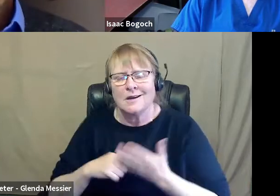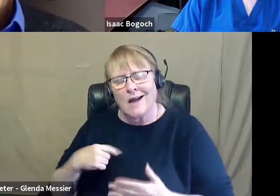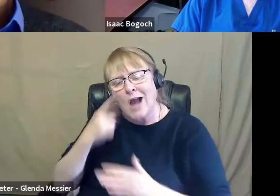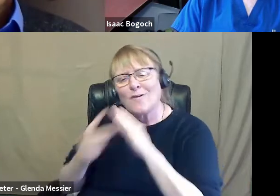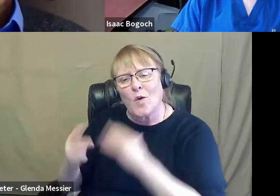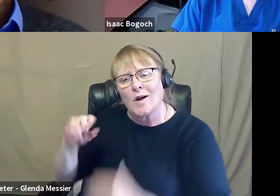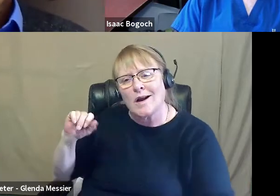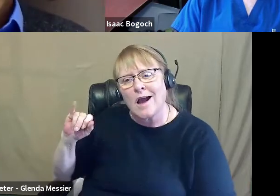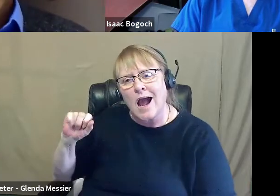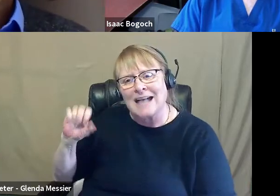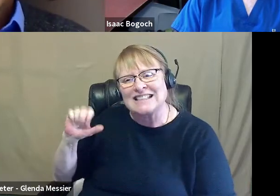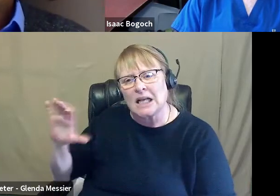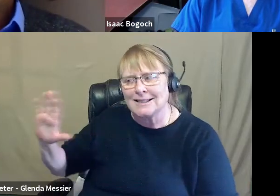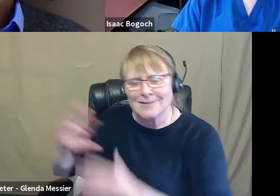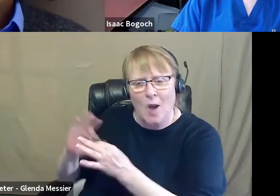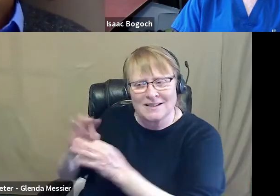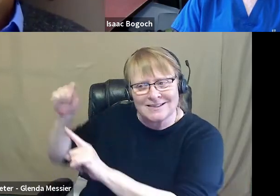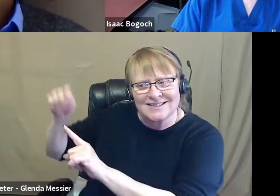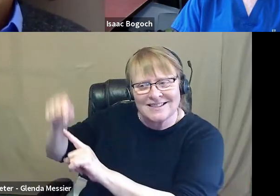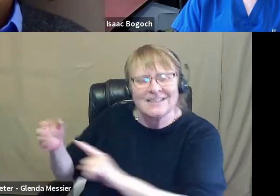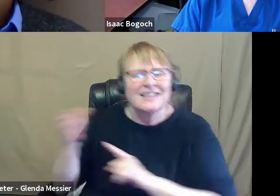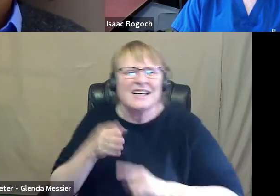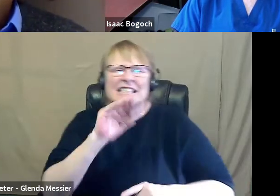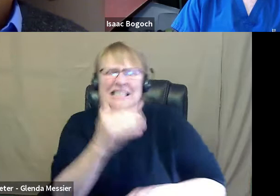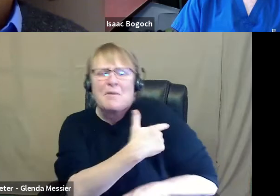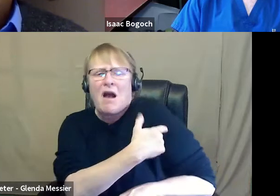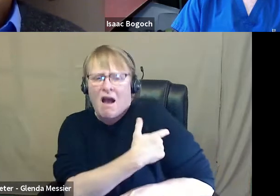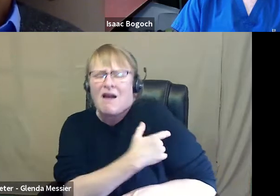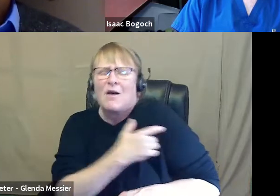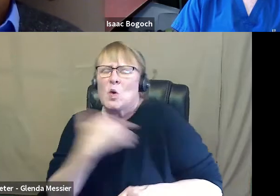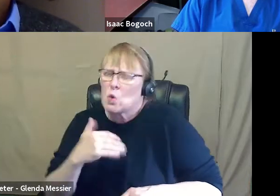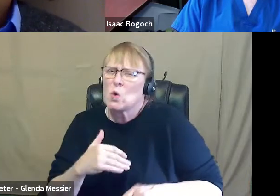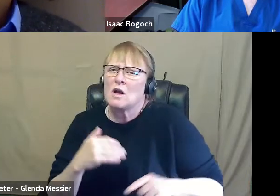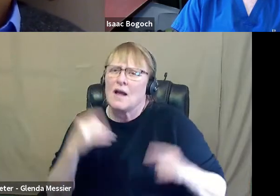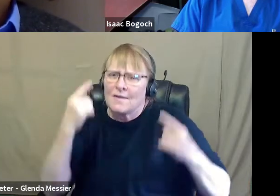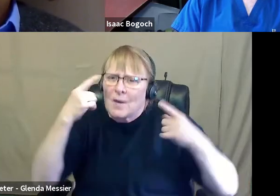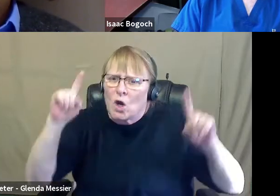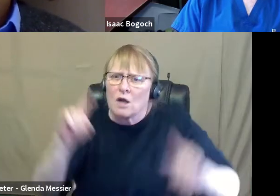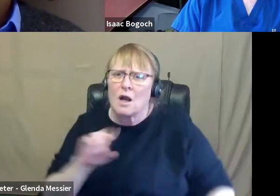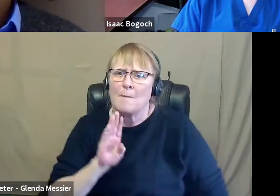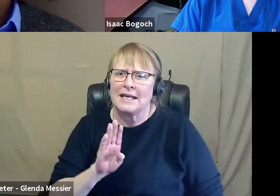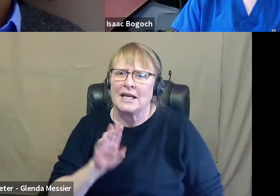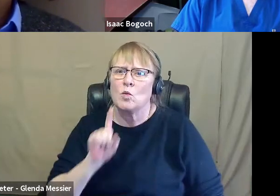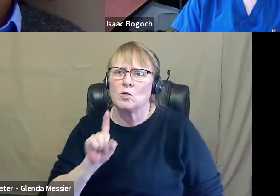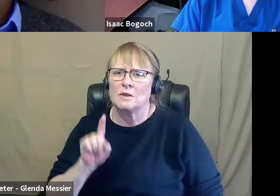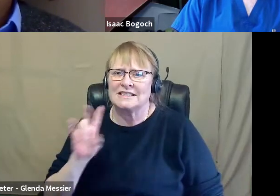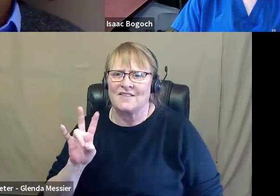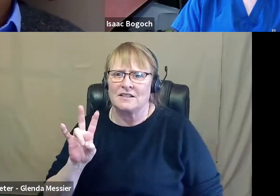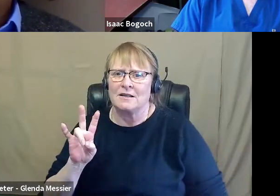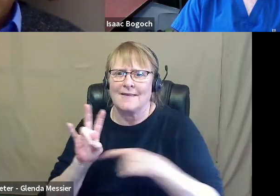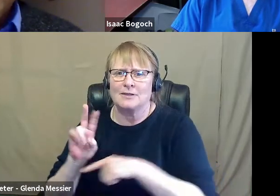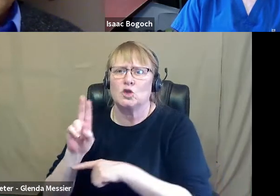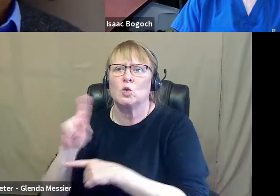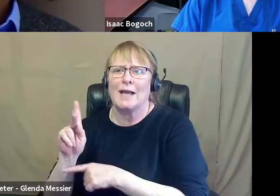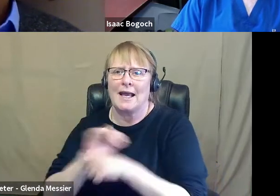this. You know, all the vaccines seem to work very well on that B117 variant, the variant that came out of the UK,